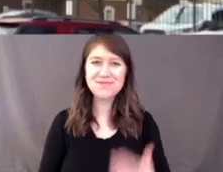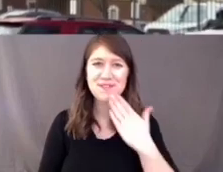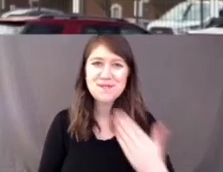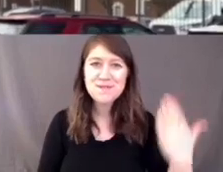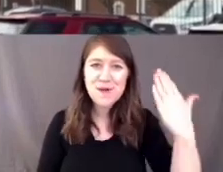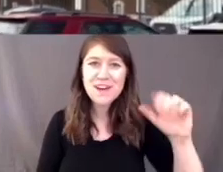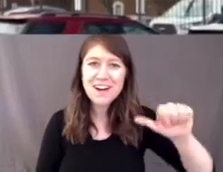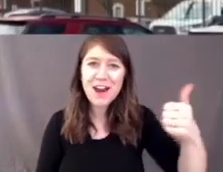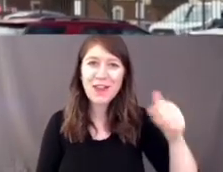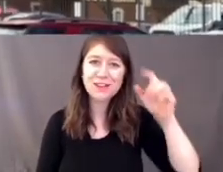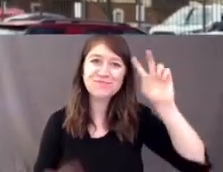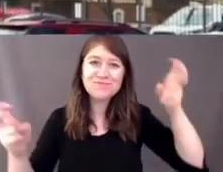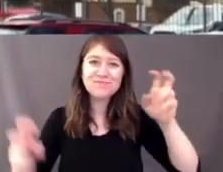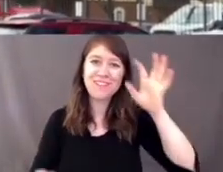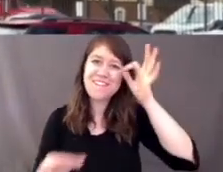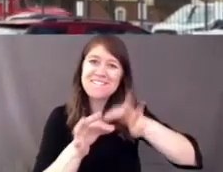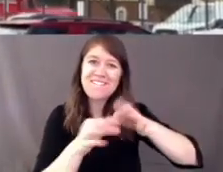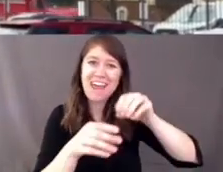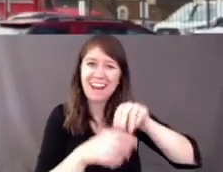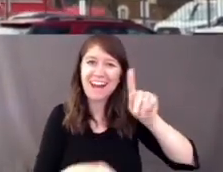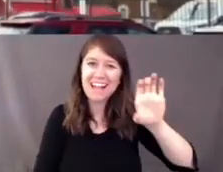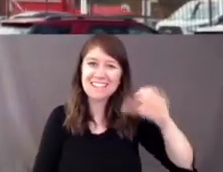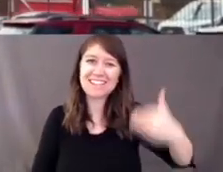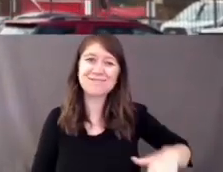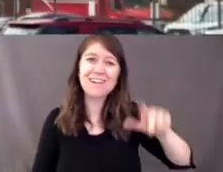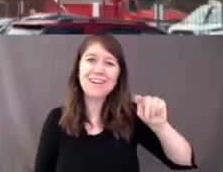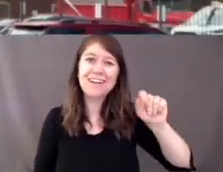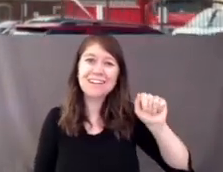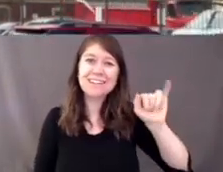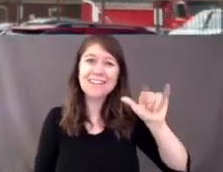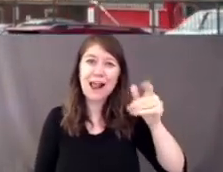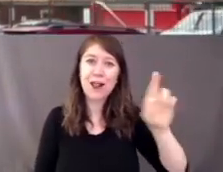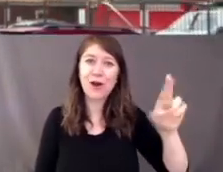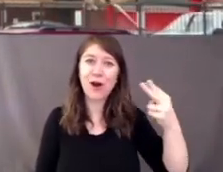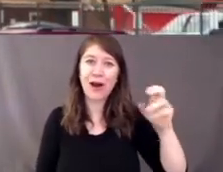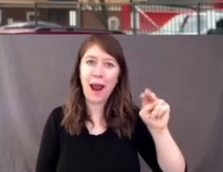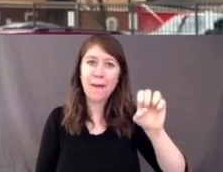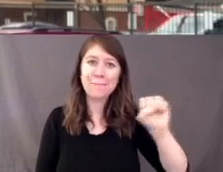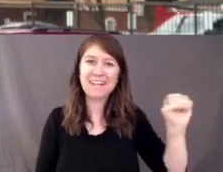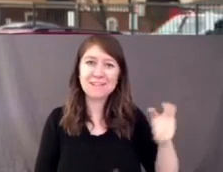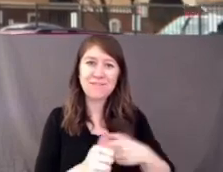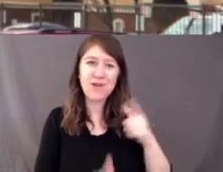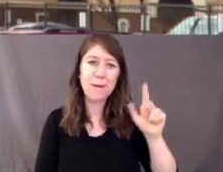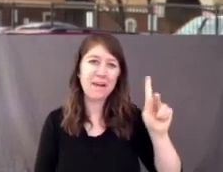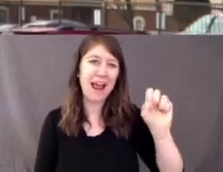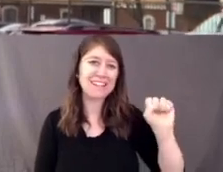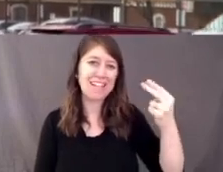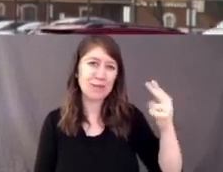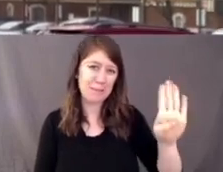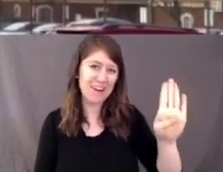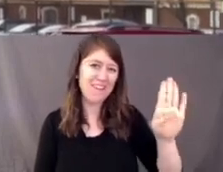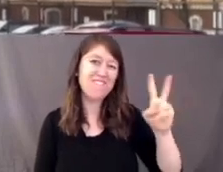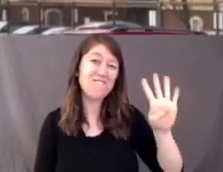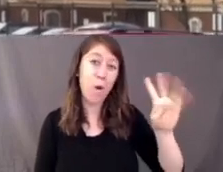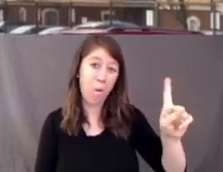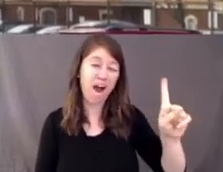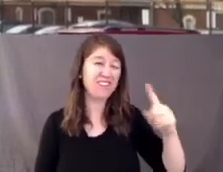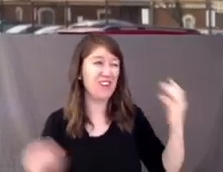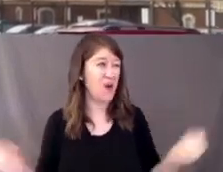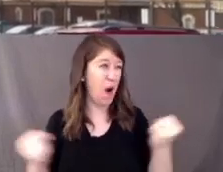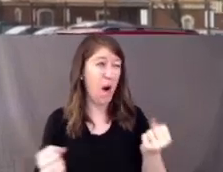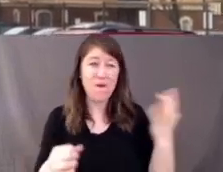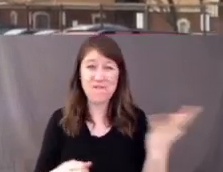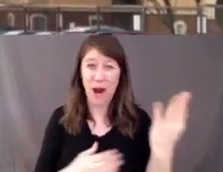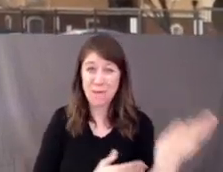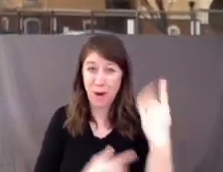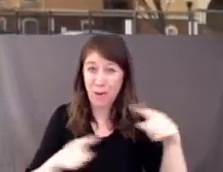Good morning for another edition of Faith in KC. I'm Taylor Hemness from KSHB 41. Glad to have you with us on this cold Friday morning as I record this in